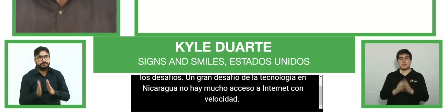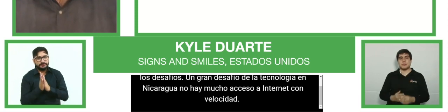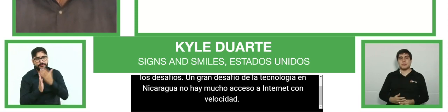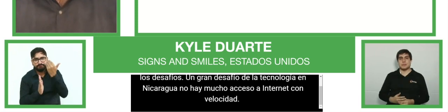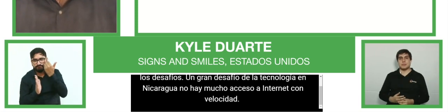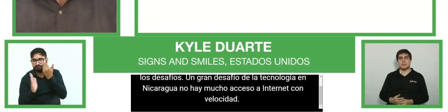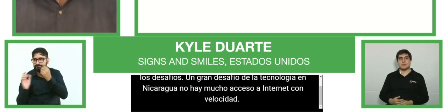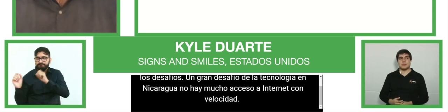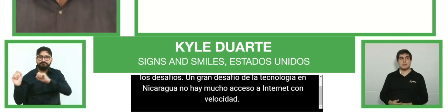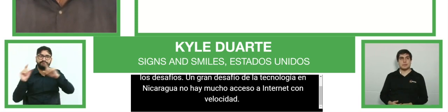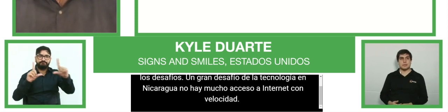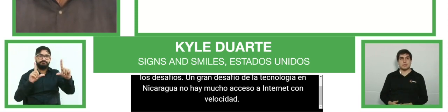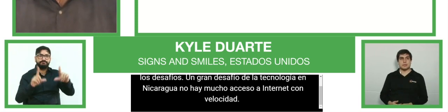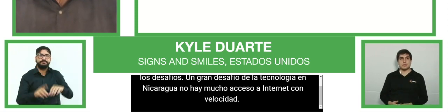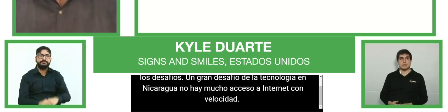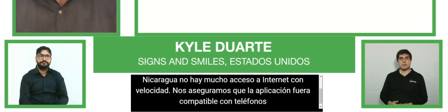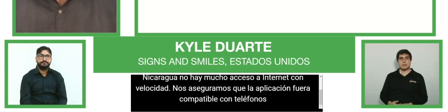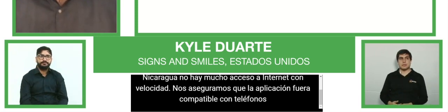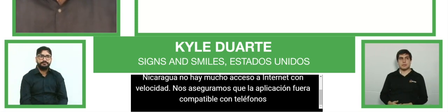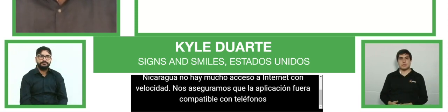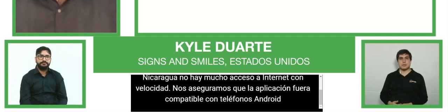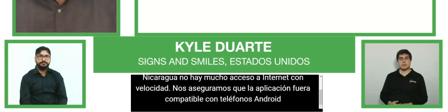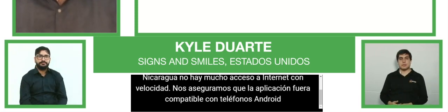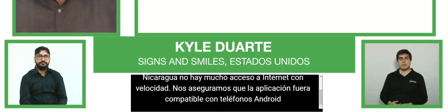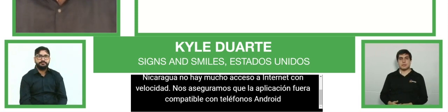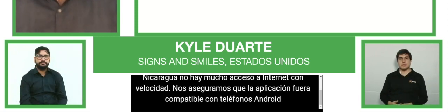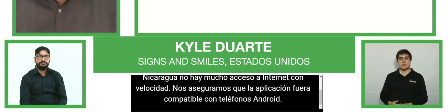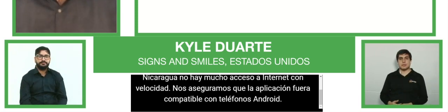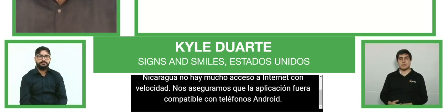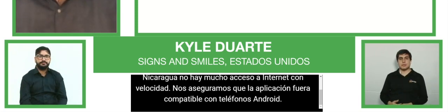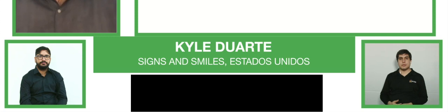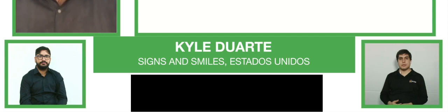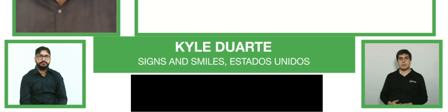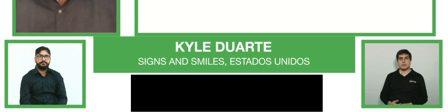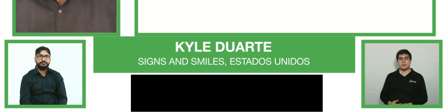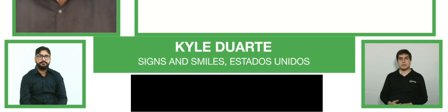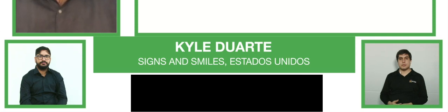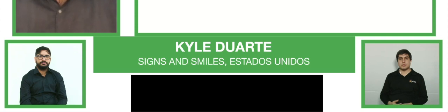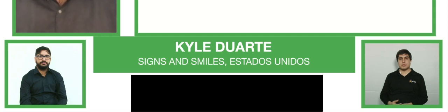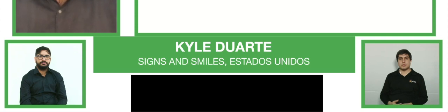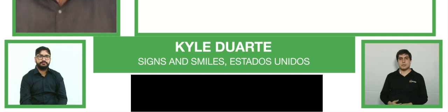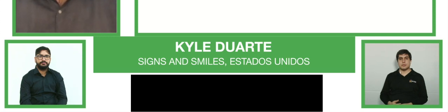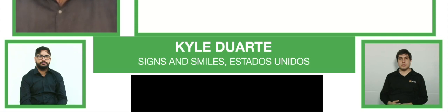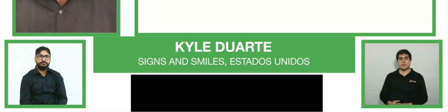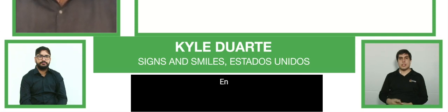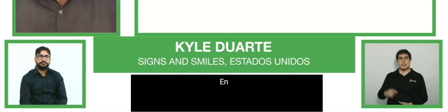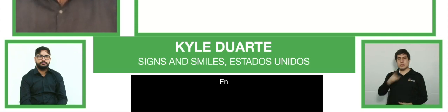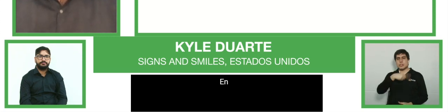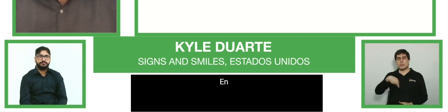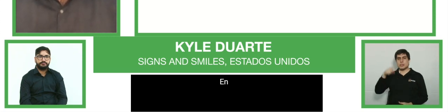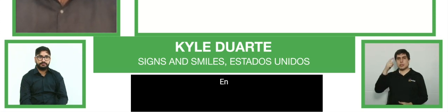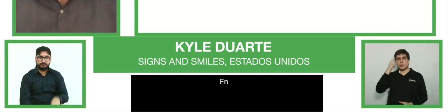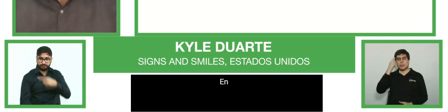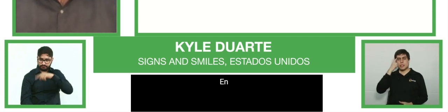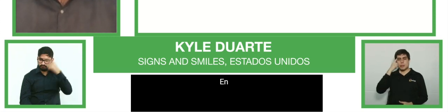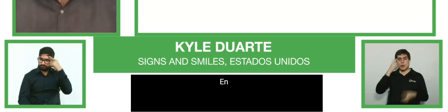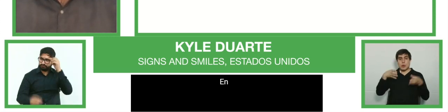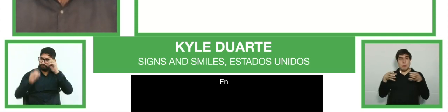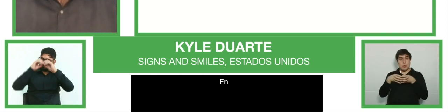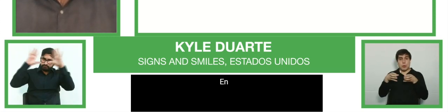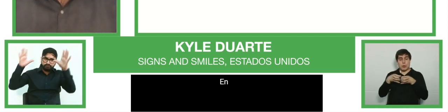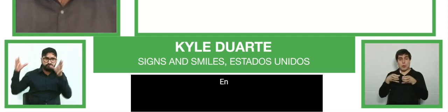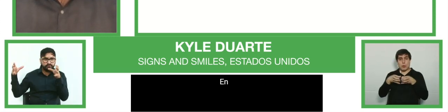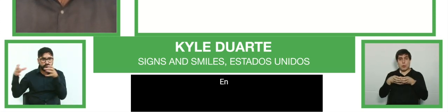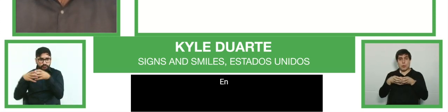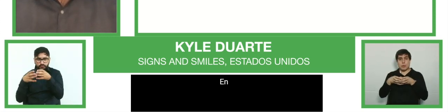And so in response to this, our organization, which used to be called Manos Unidas, which you may have seen us at Zero